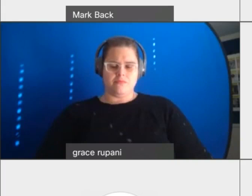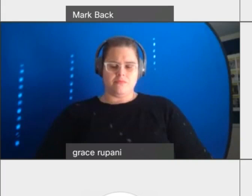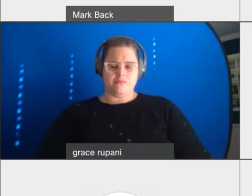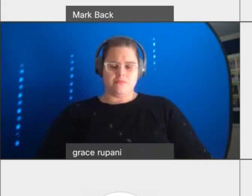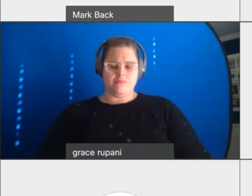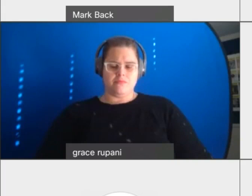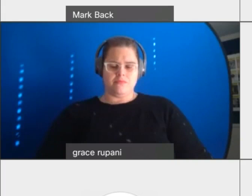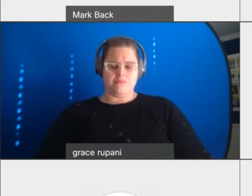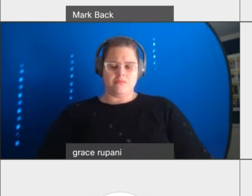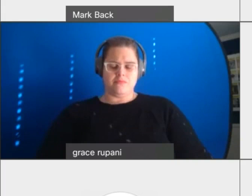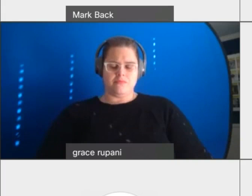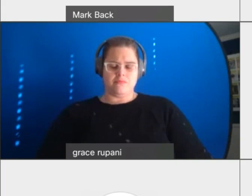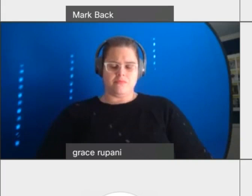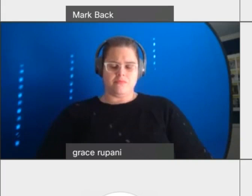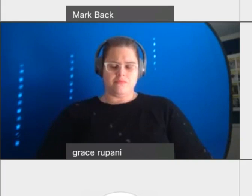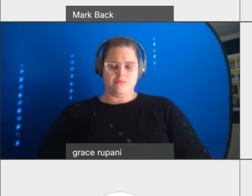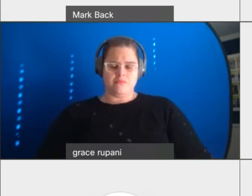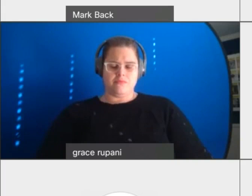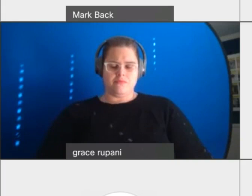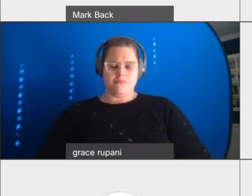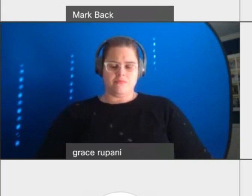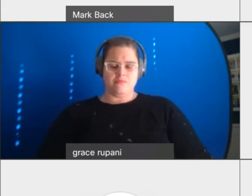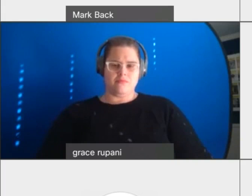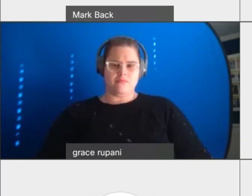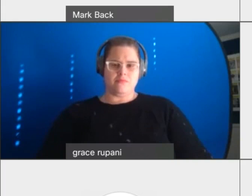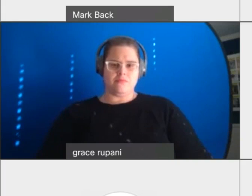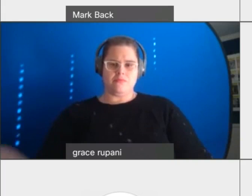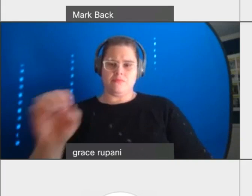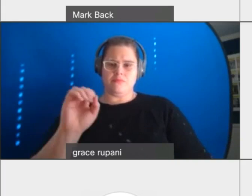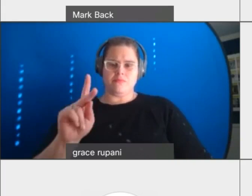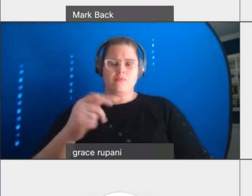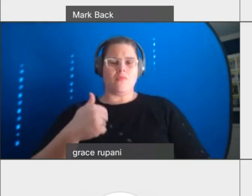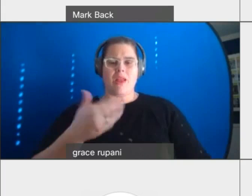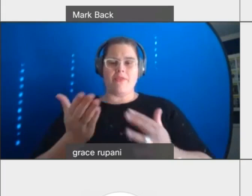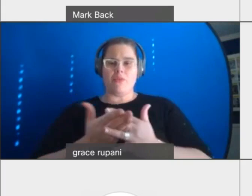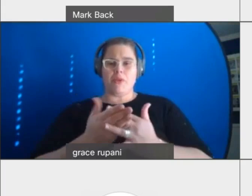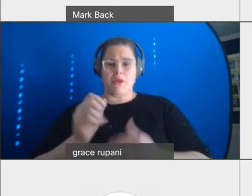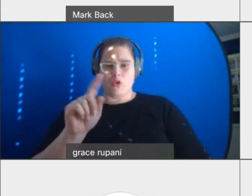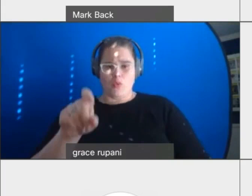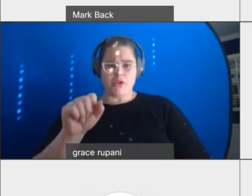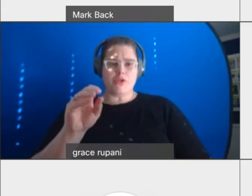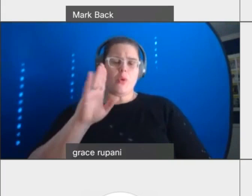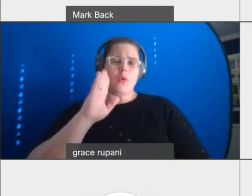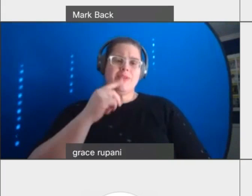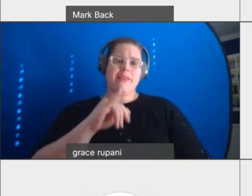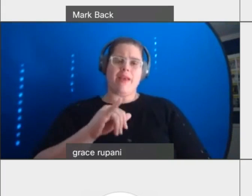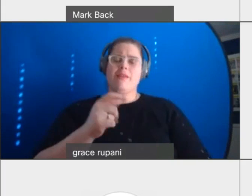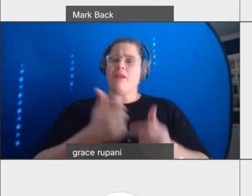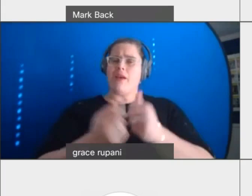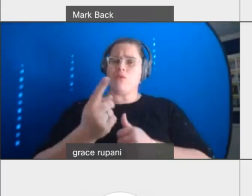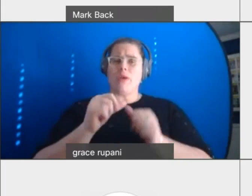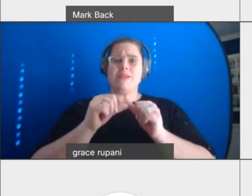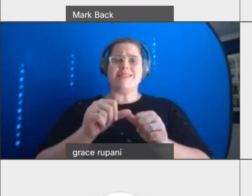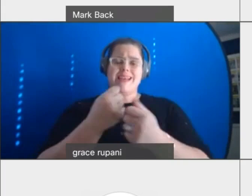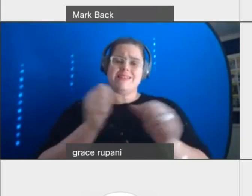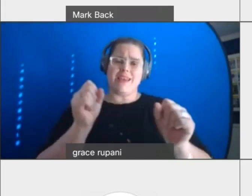right, so we have a break in questions. So I will just say, everyone stay safe. Have a great rest